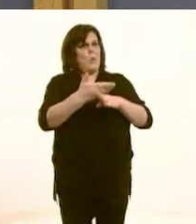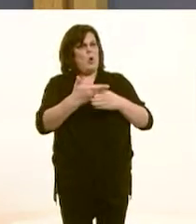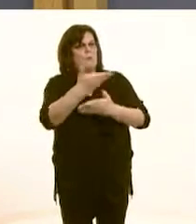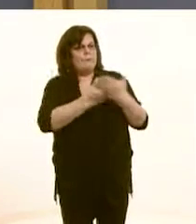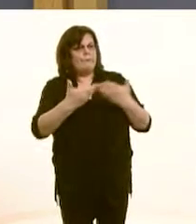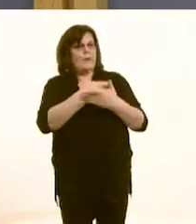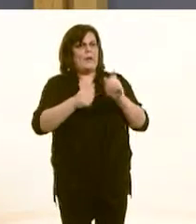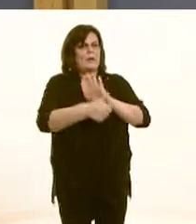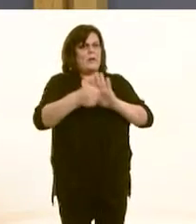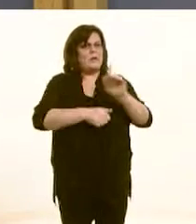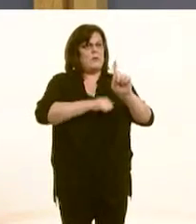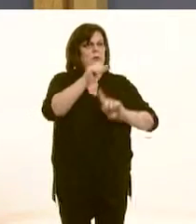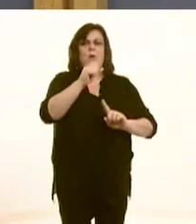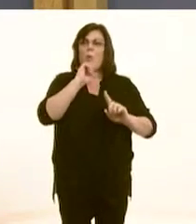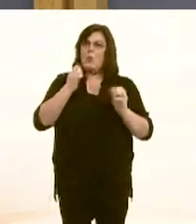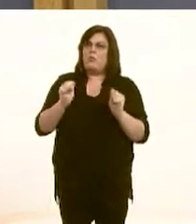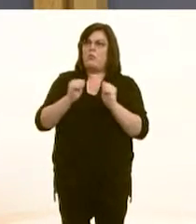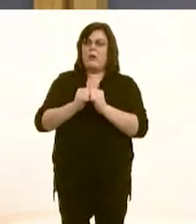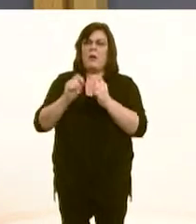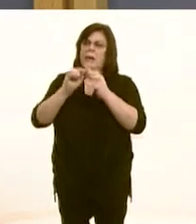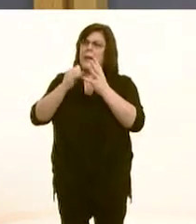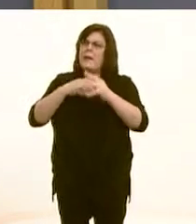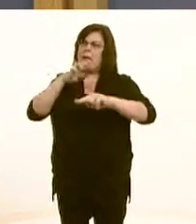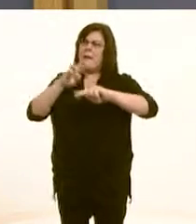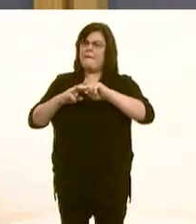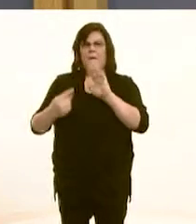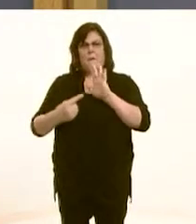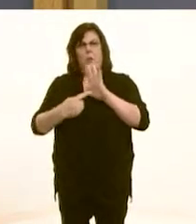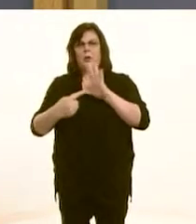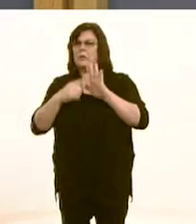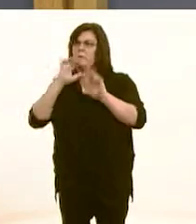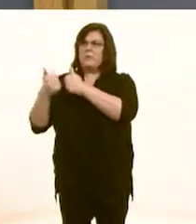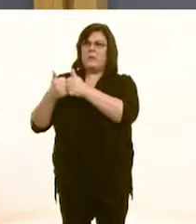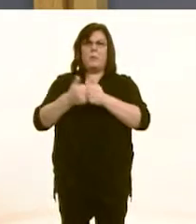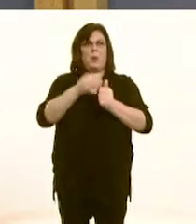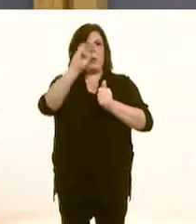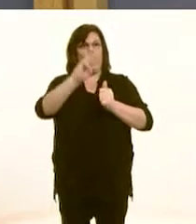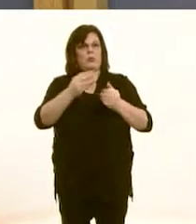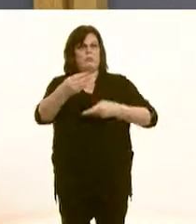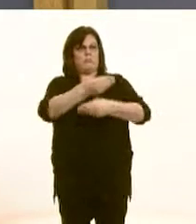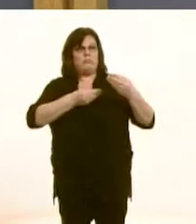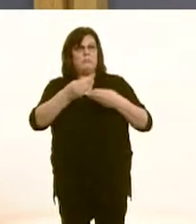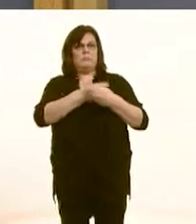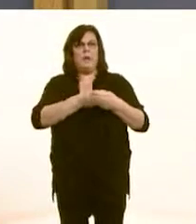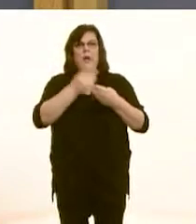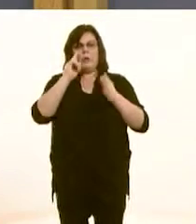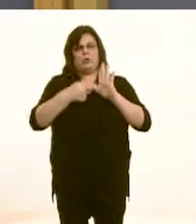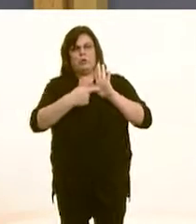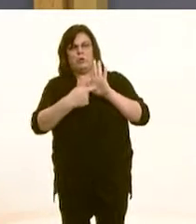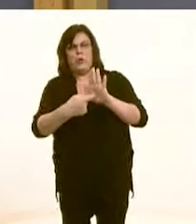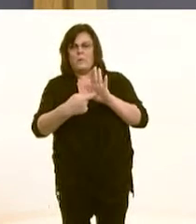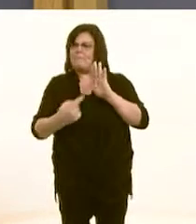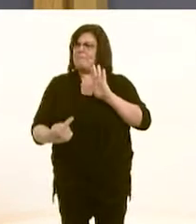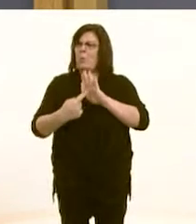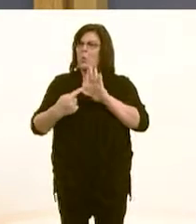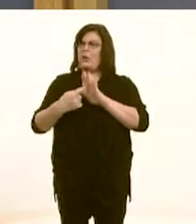with me that ESF is currently vital to supporting the Welsh economy, that it's one of a number of indicators that demonstrate the